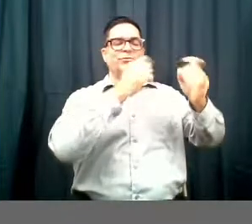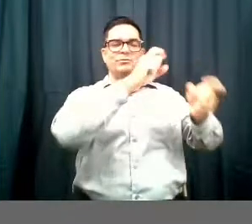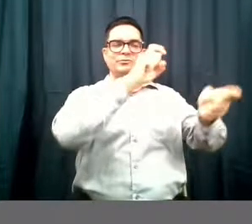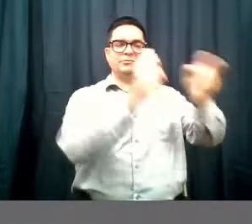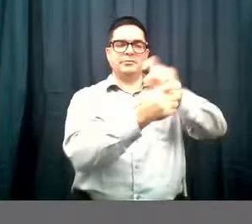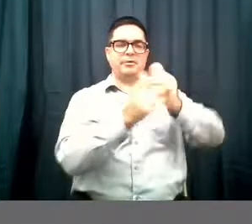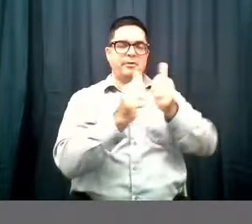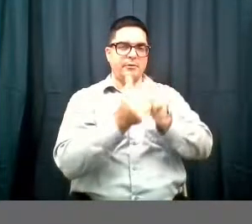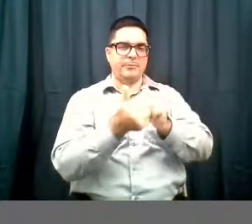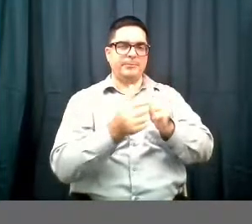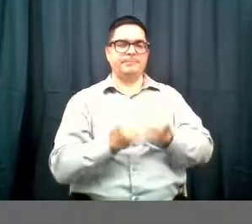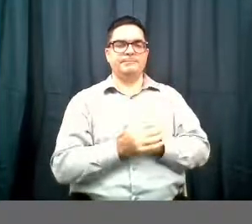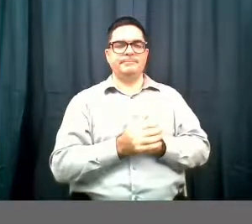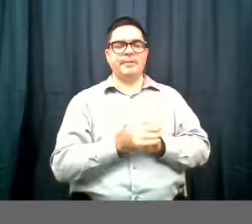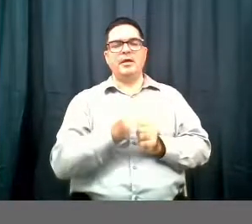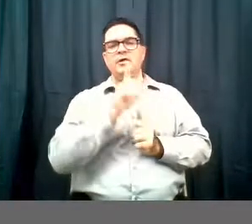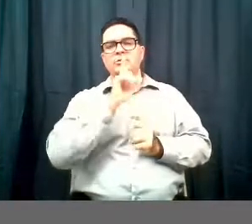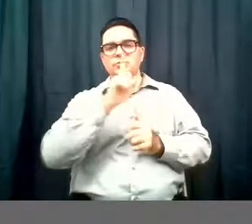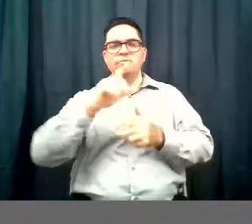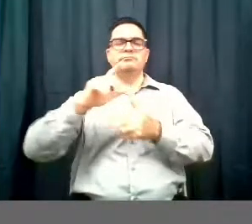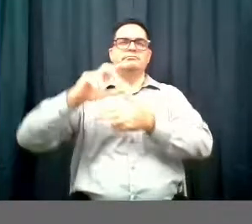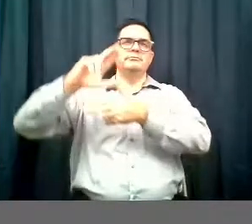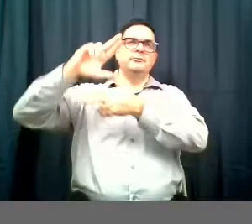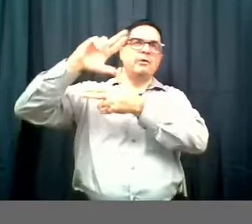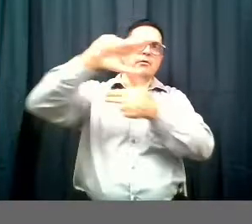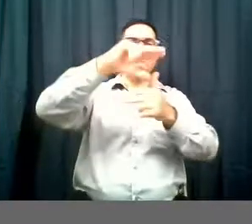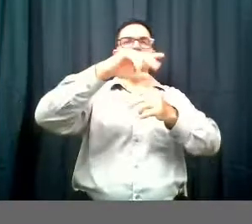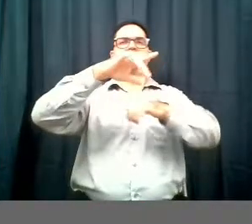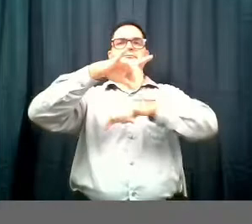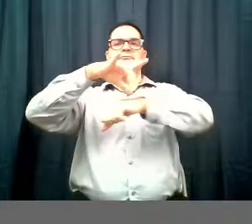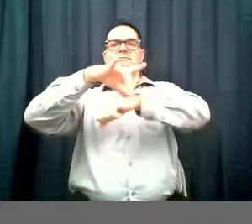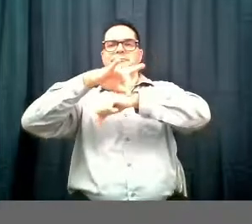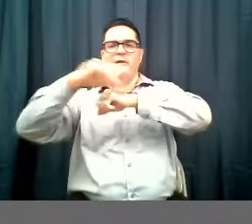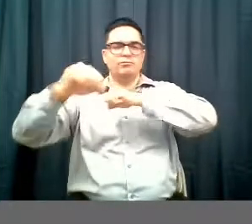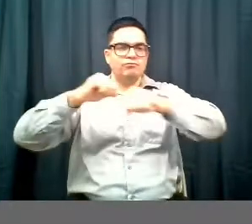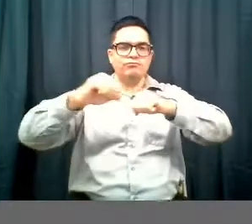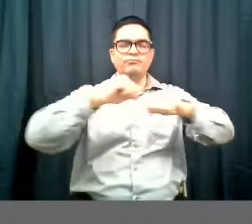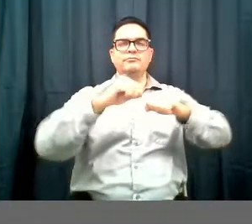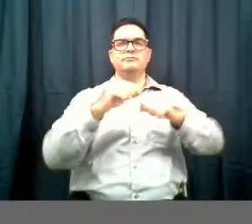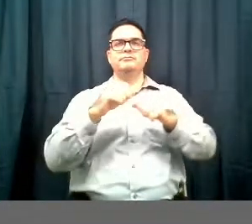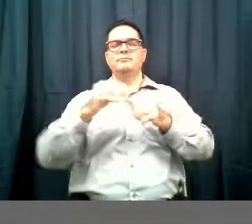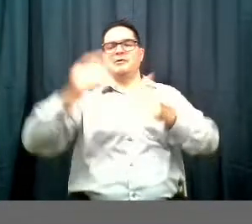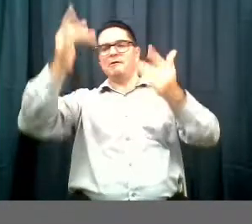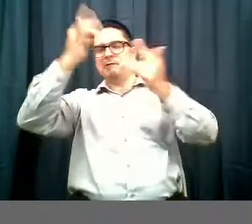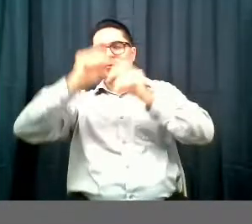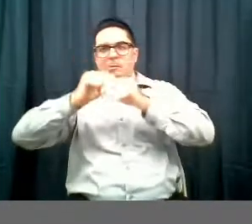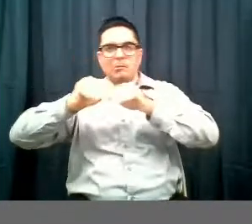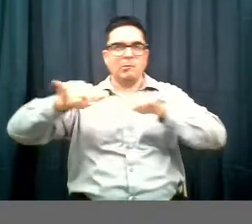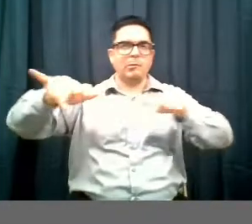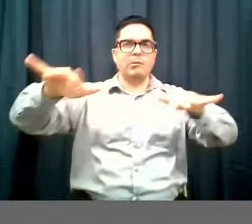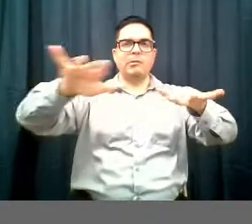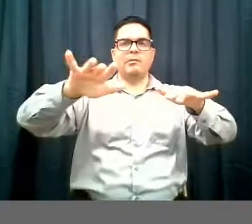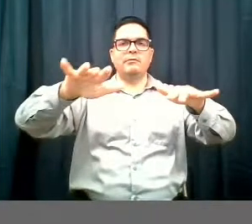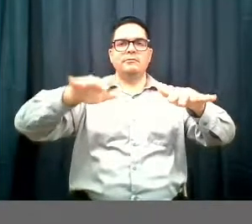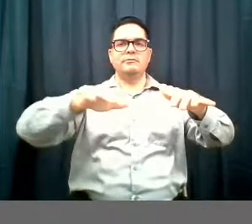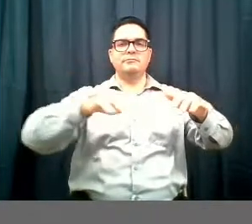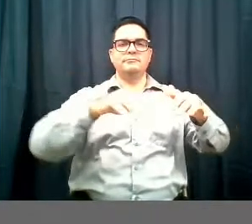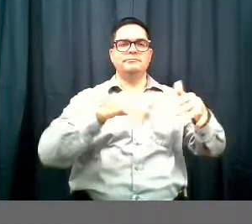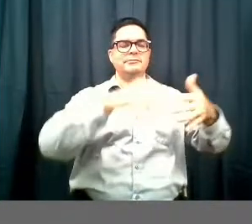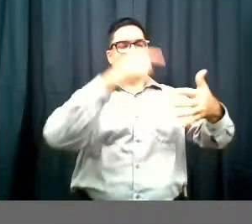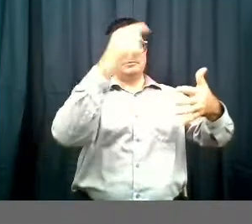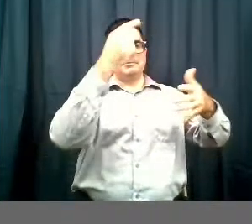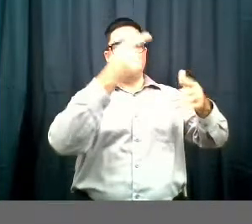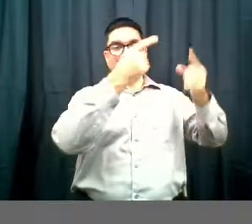Despite the uncertainty caused by hurricanes, earthquakes, pandemics, the Oversight Board has underestimated revenue by 1.2%